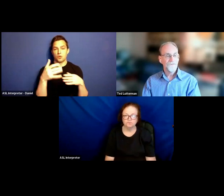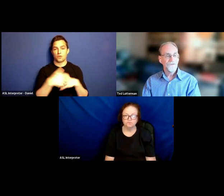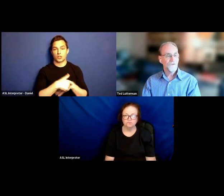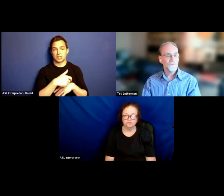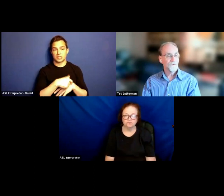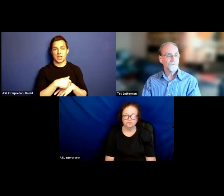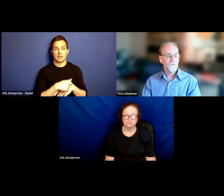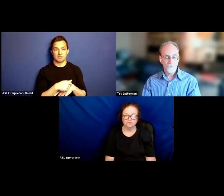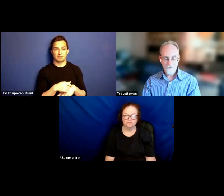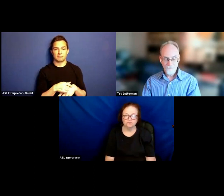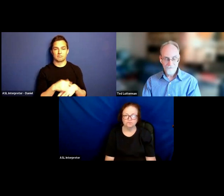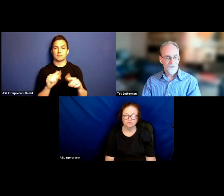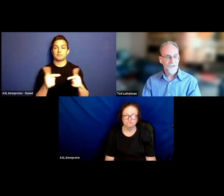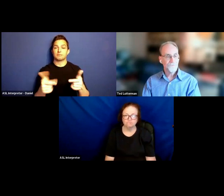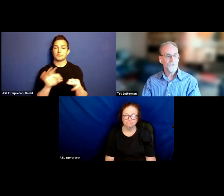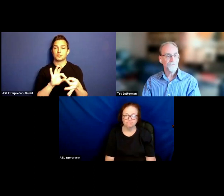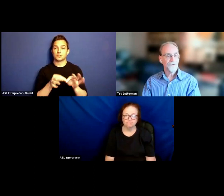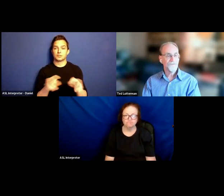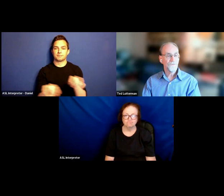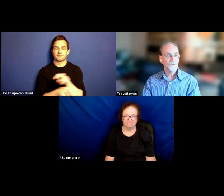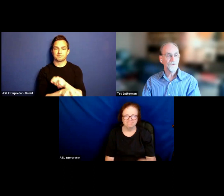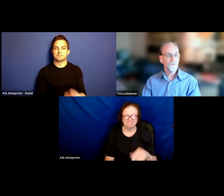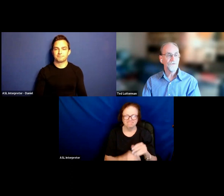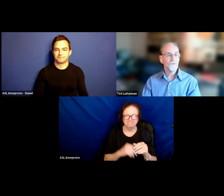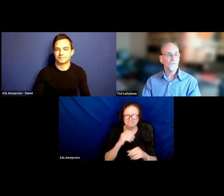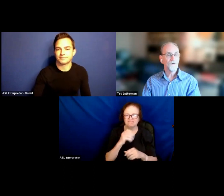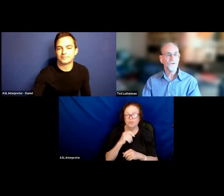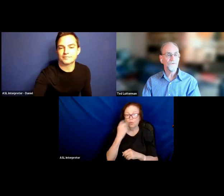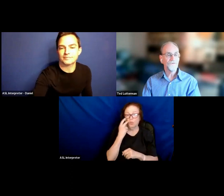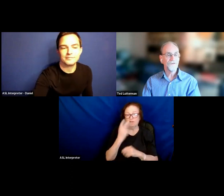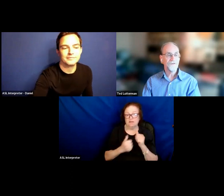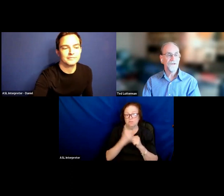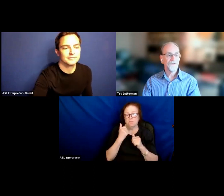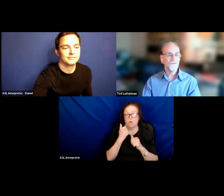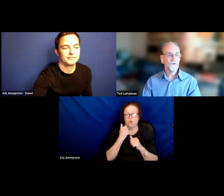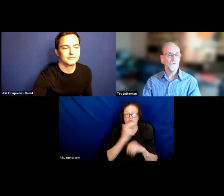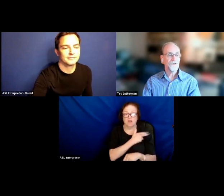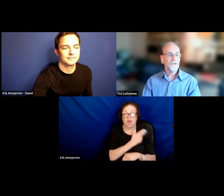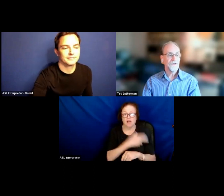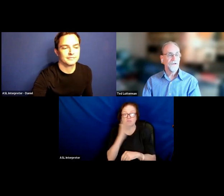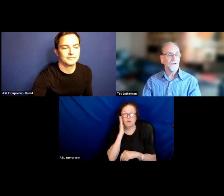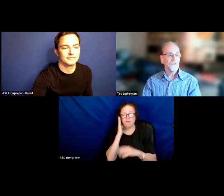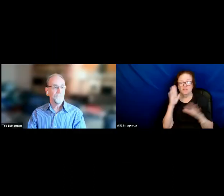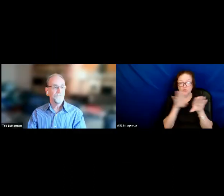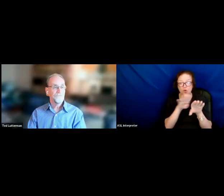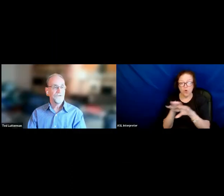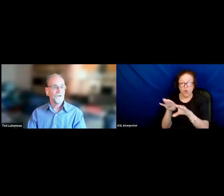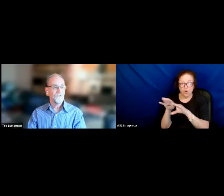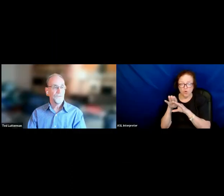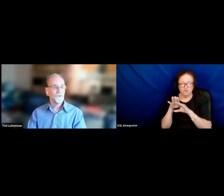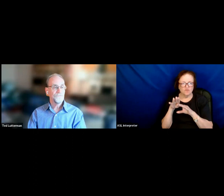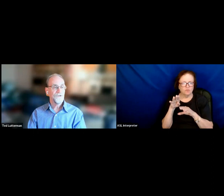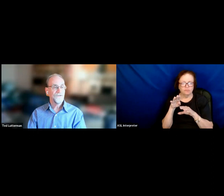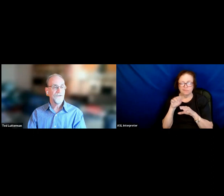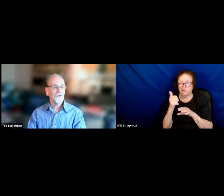And what we see also is that most of the state hospital beds that were closed decades ago.